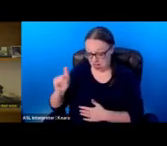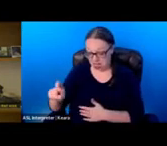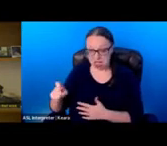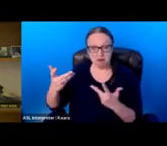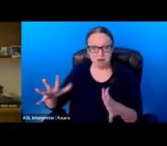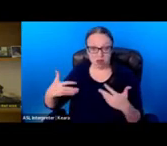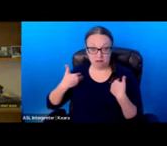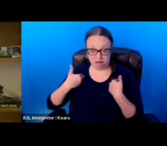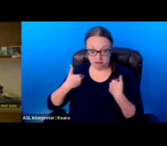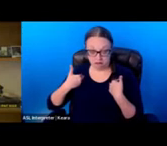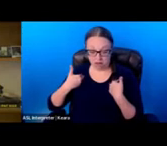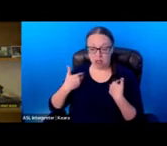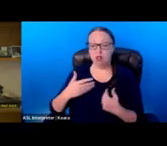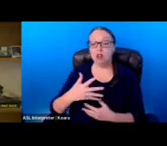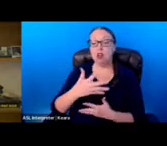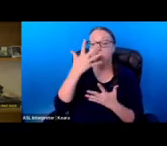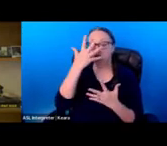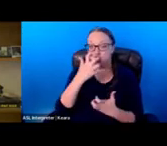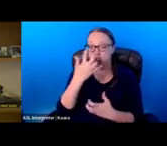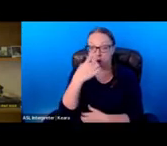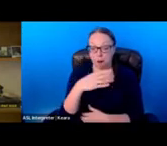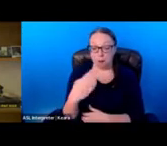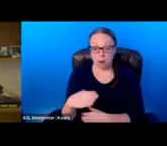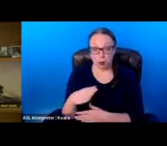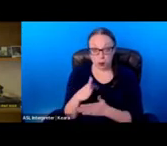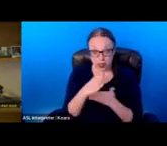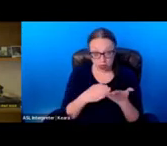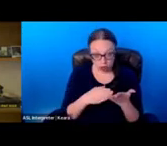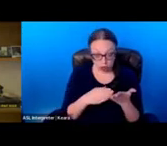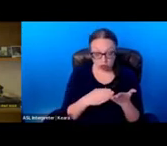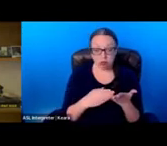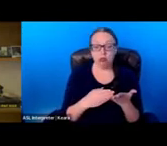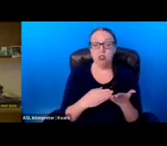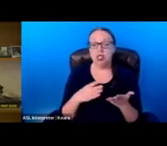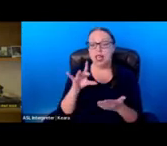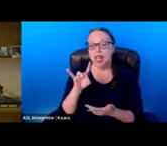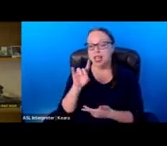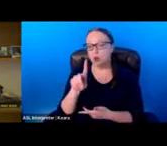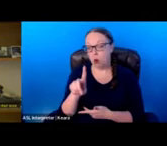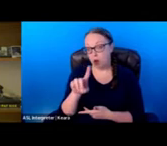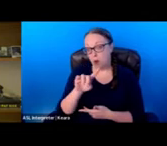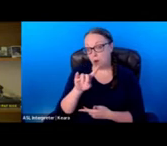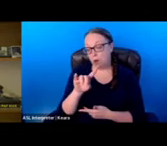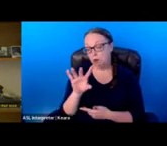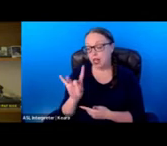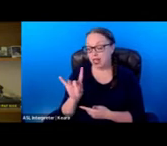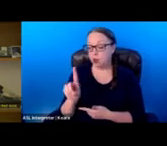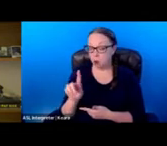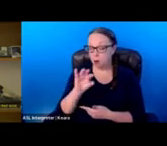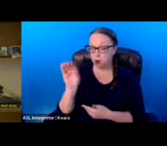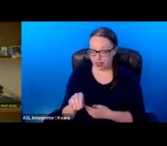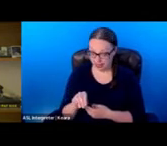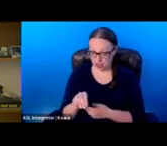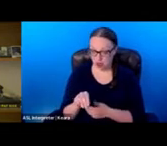the dark blue section of the pie chart, we report that 81% of the sample had unmet